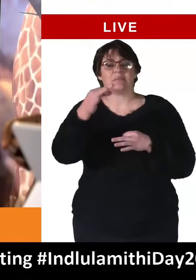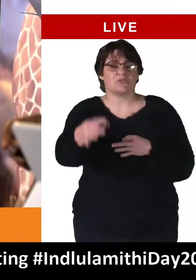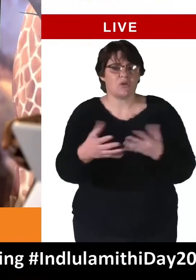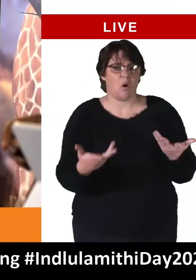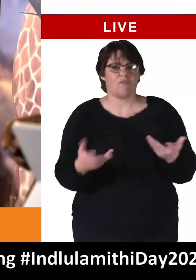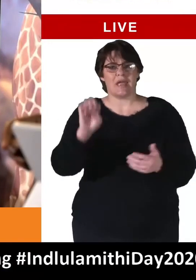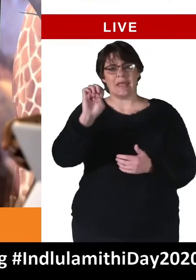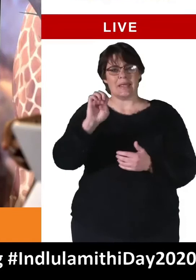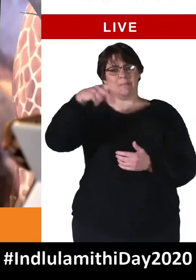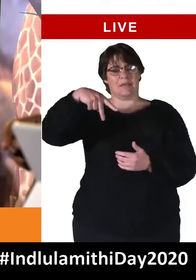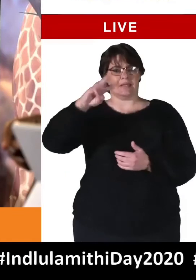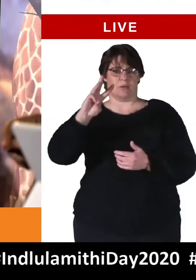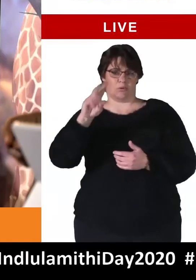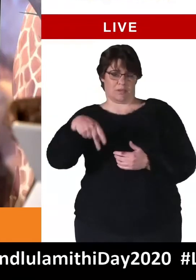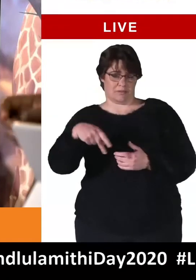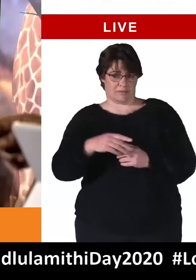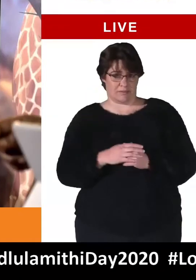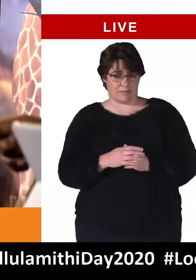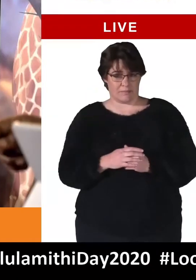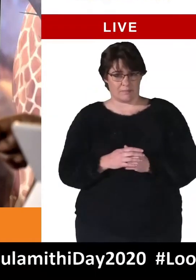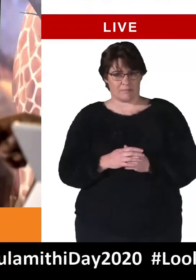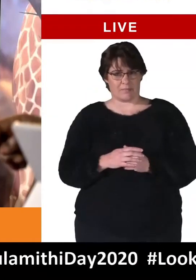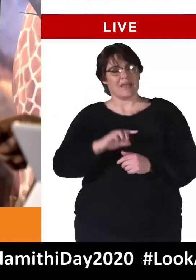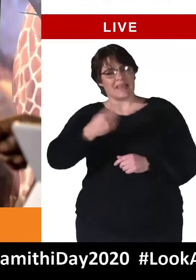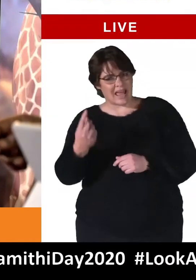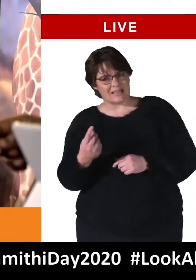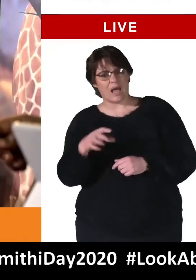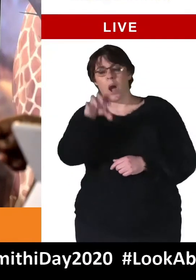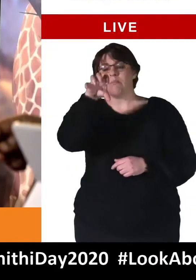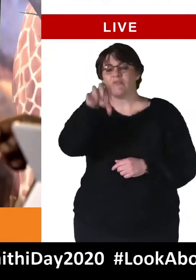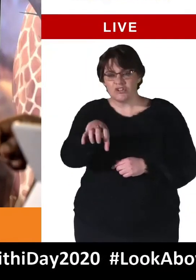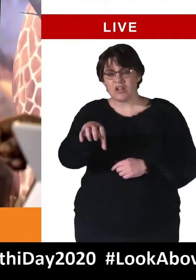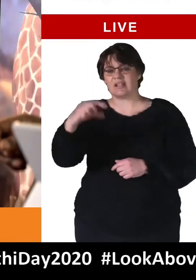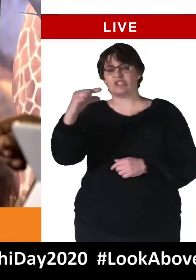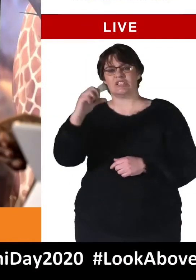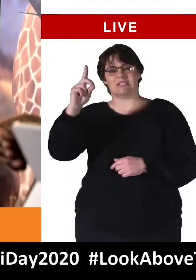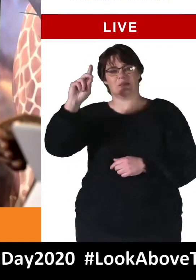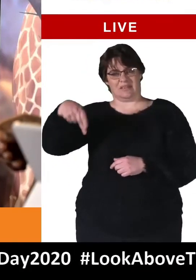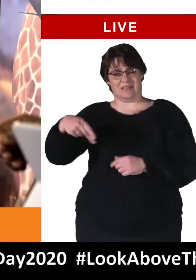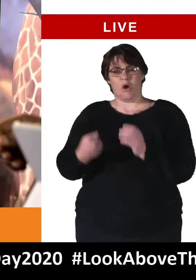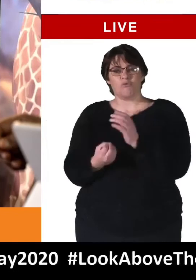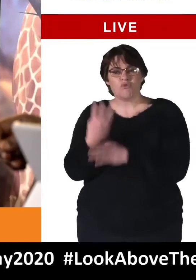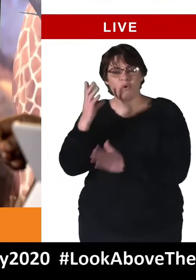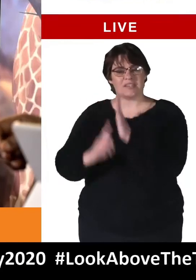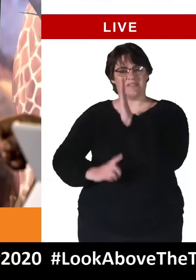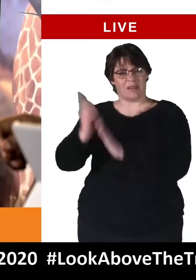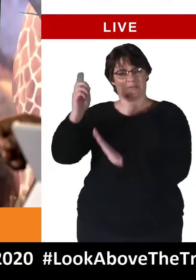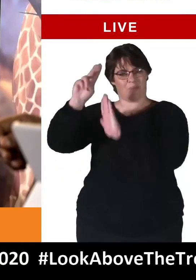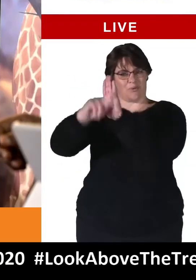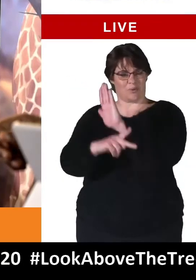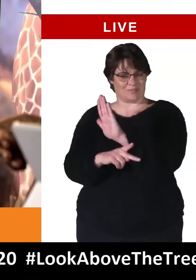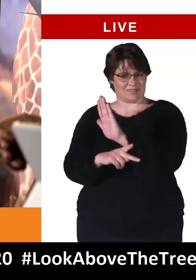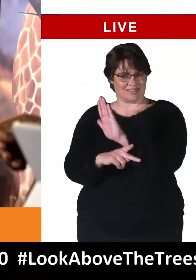the EPWP. The next pillar is the provincial GDPs, growth and development